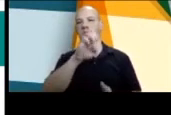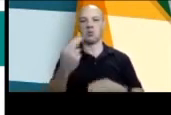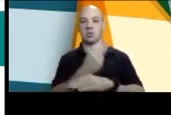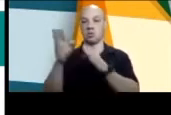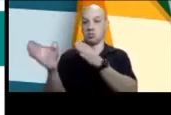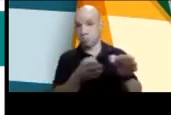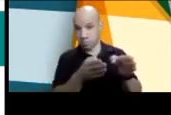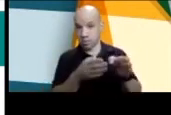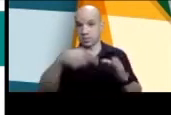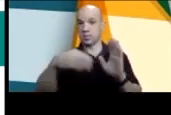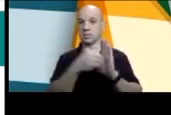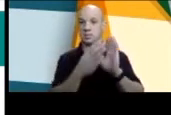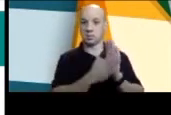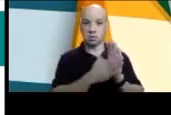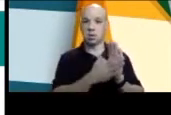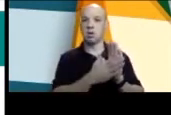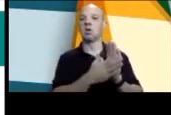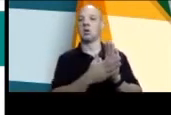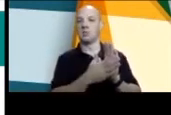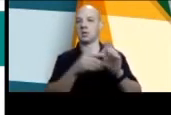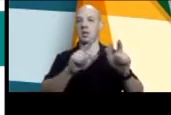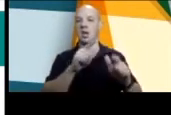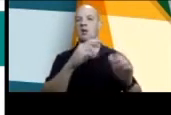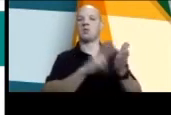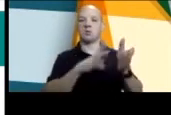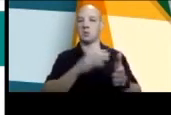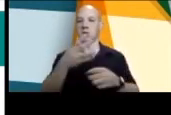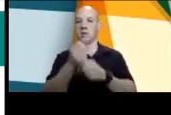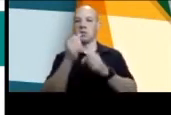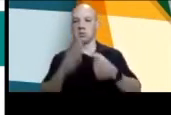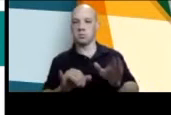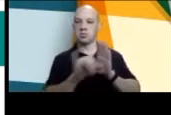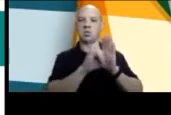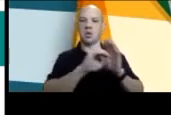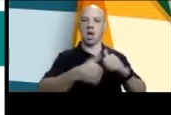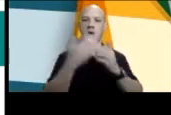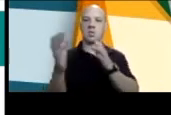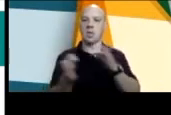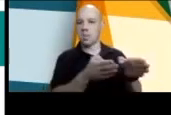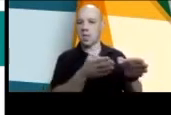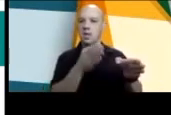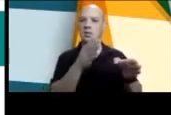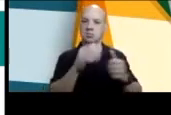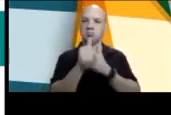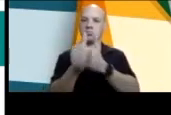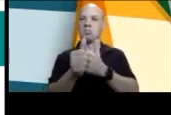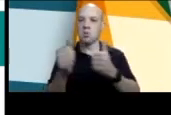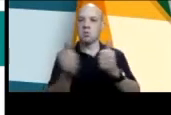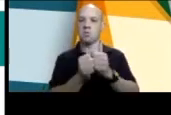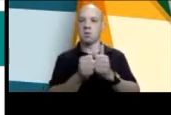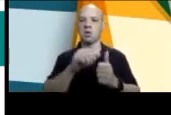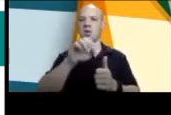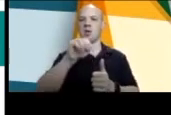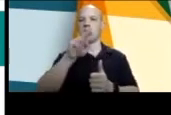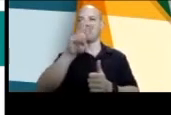Plan. These document templates allow contractors or recipients to identify how they plan on being in compliance with MWBE